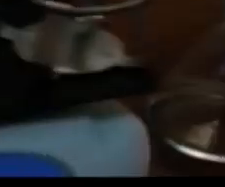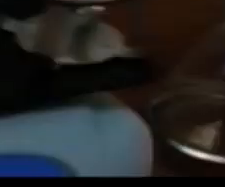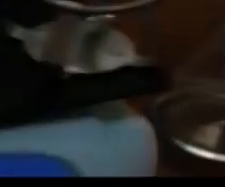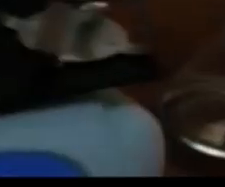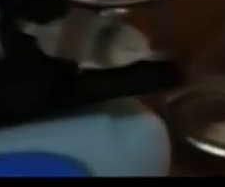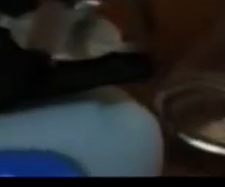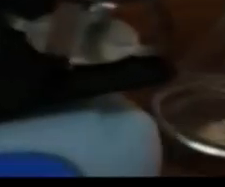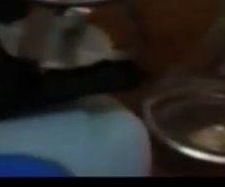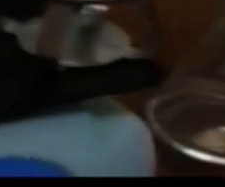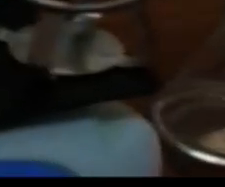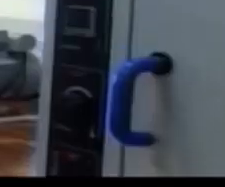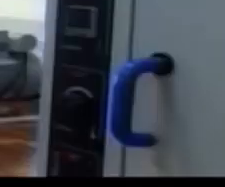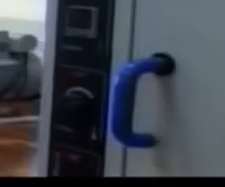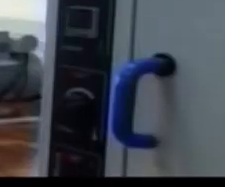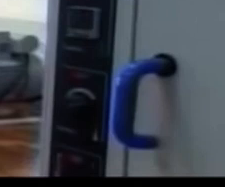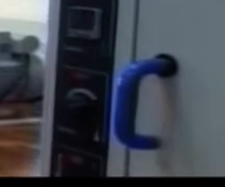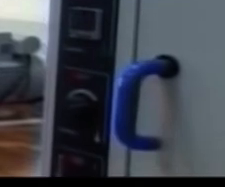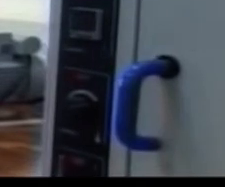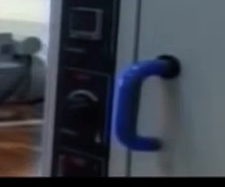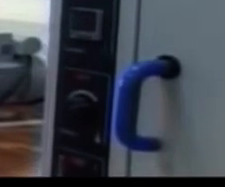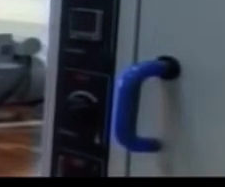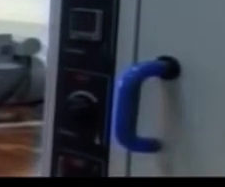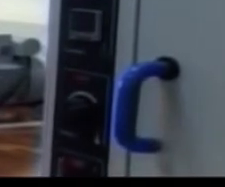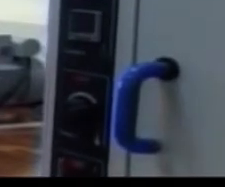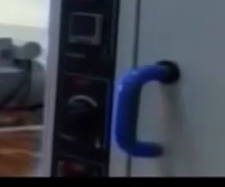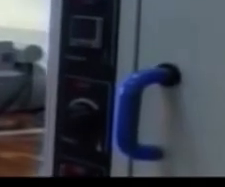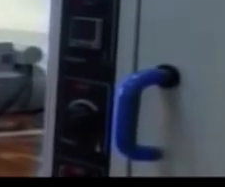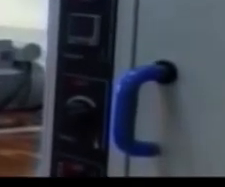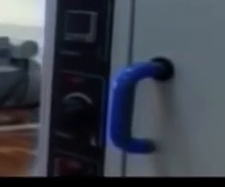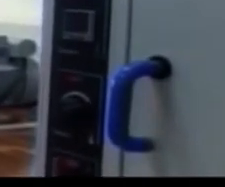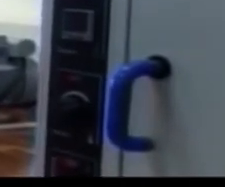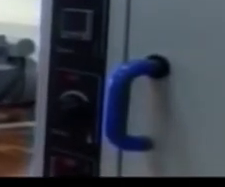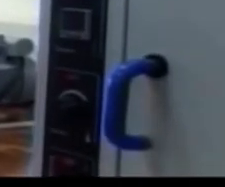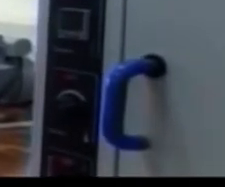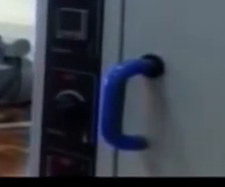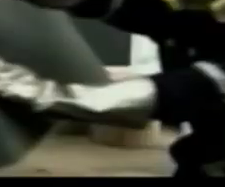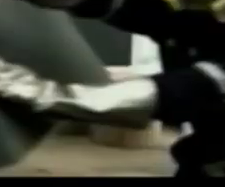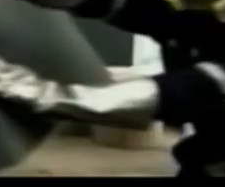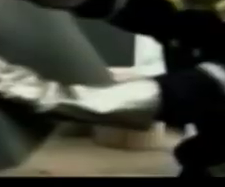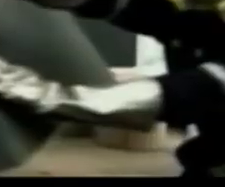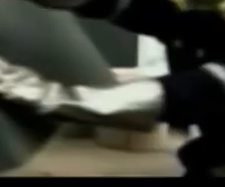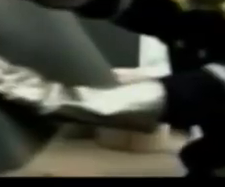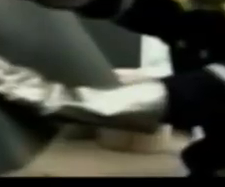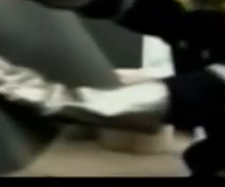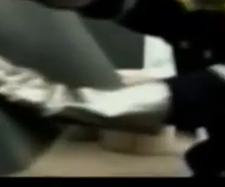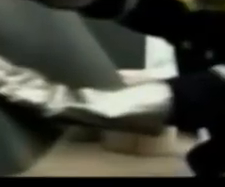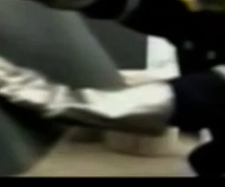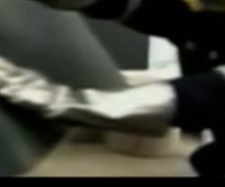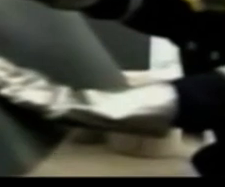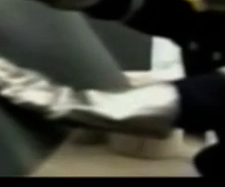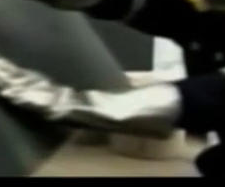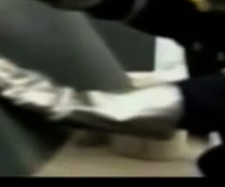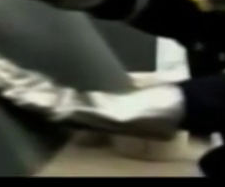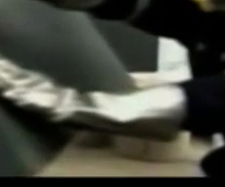of medicines and allied substances in Zambia and any related problem. The authority ensures correct disposal of unwanted medicines